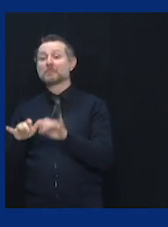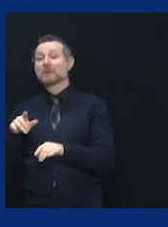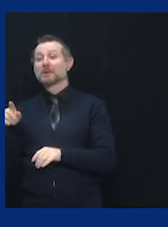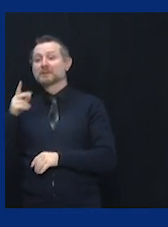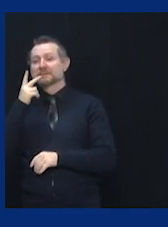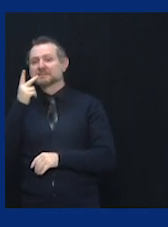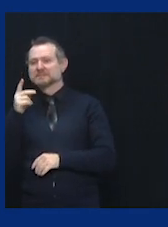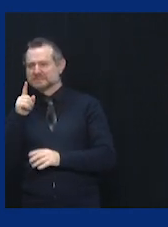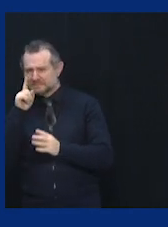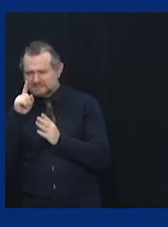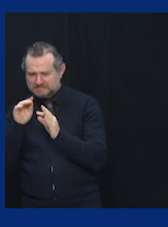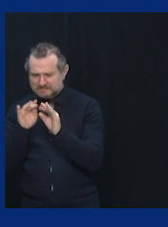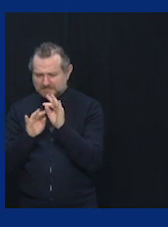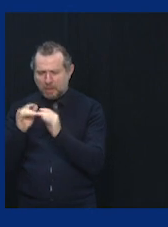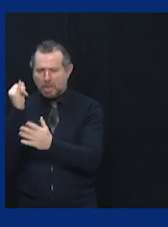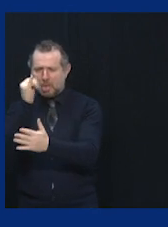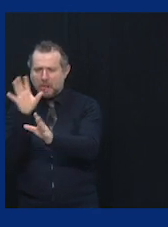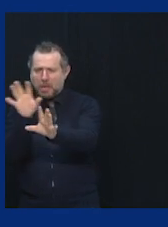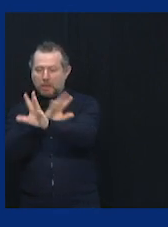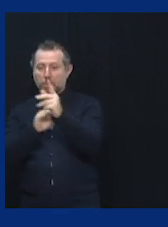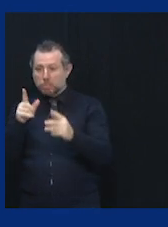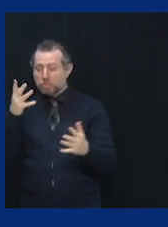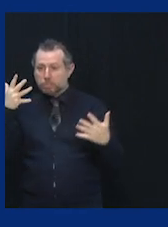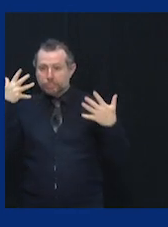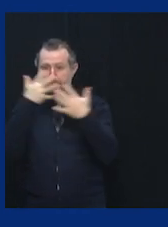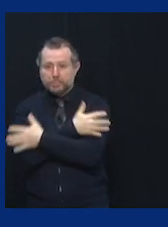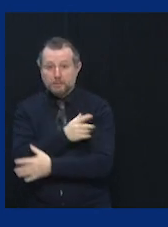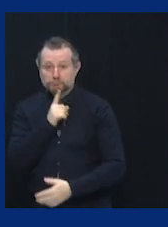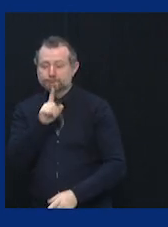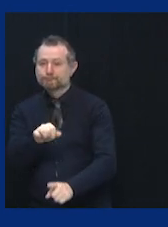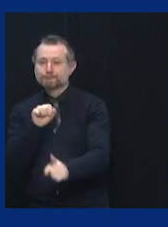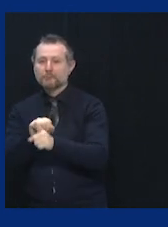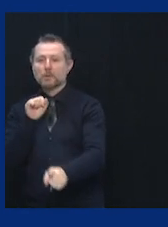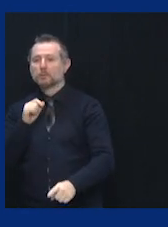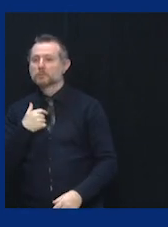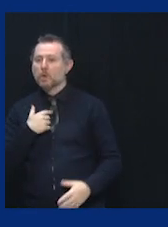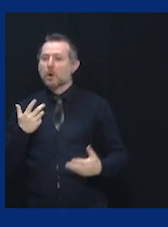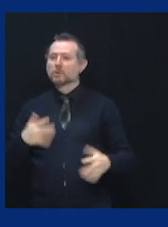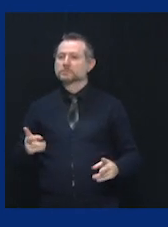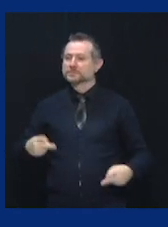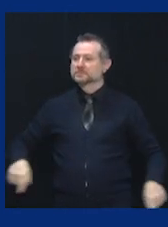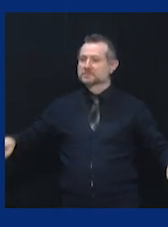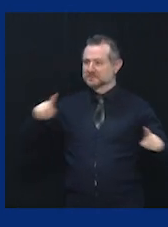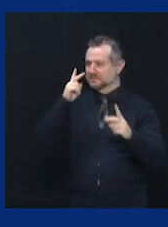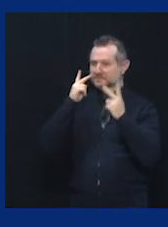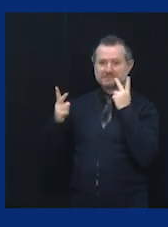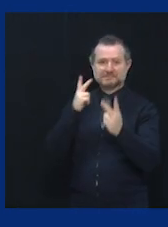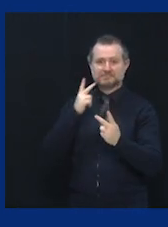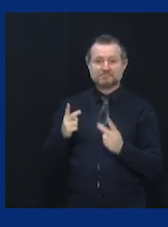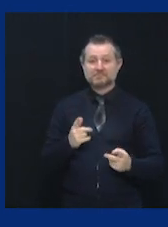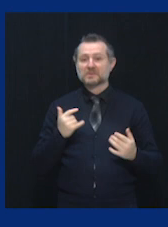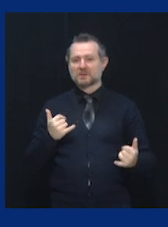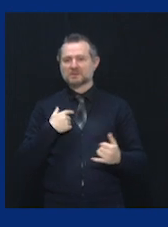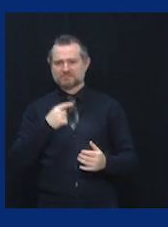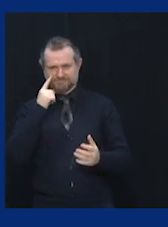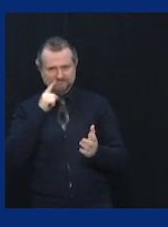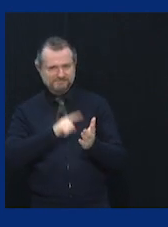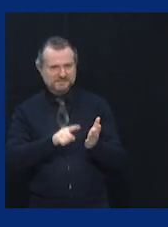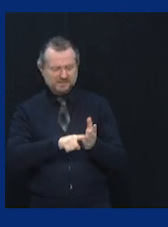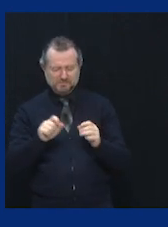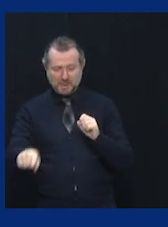fraud. I guarantee it. We've already seen it. And there are a number of situations that we're looking at.